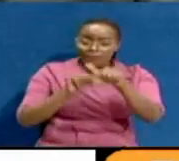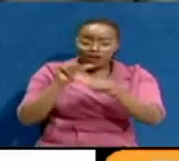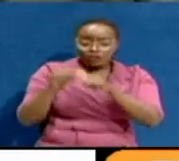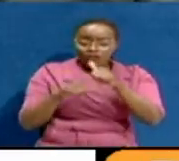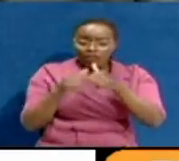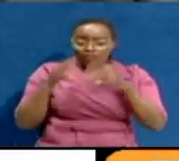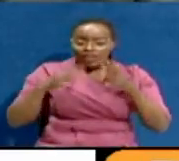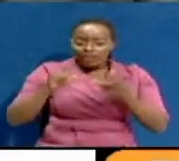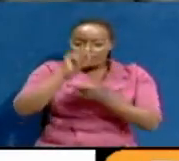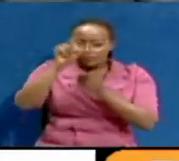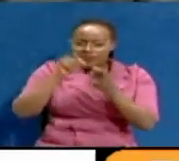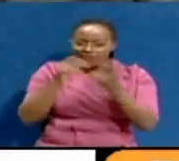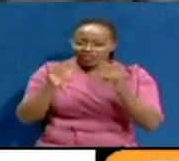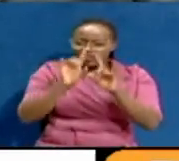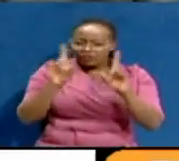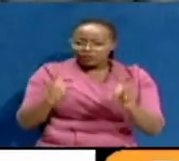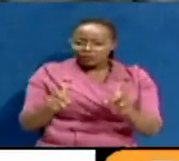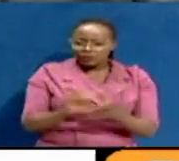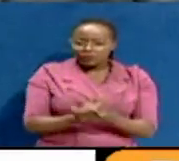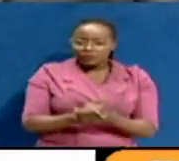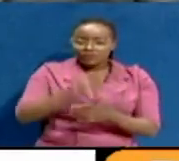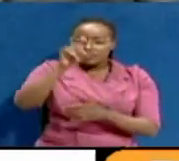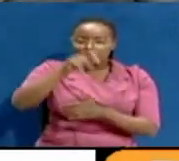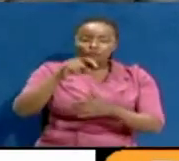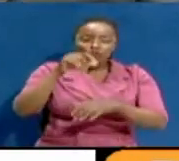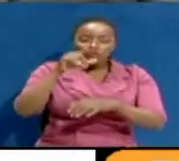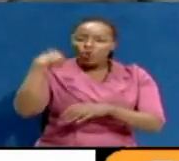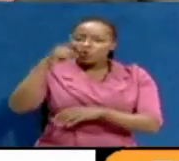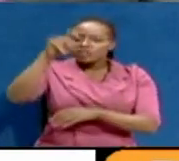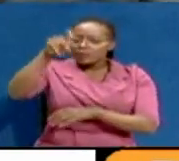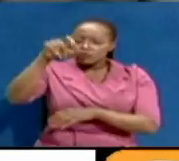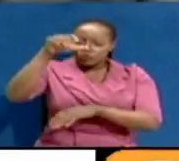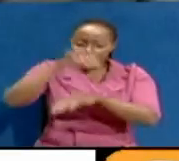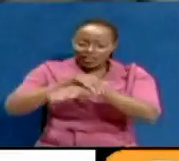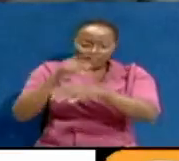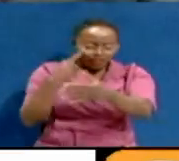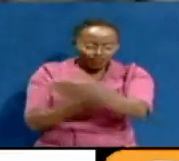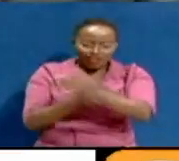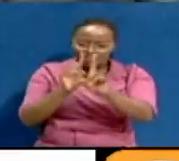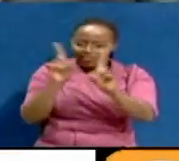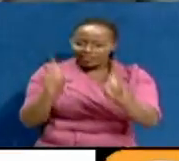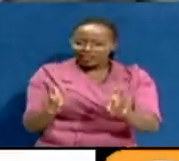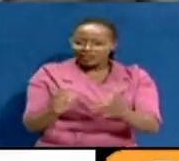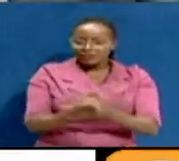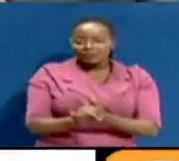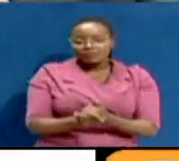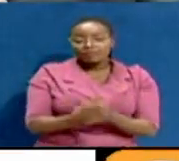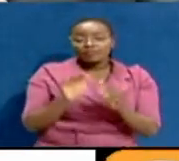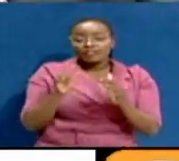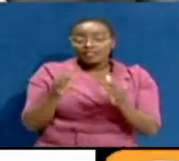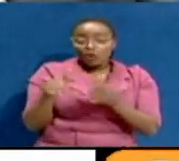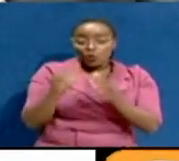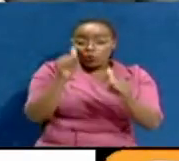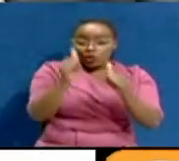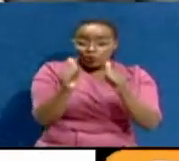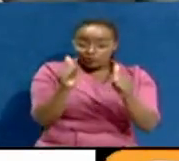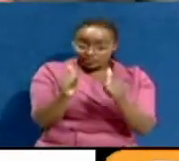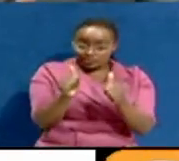to those specifics now? Who should get the vaccine, you mean? But who should get the vaccine? I beg your pardon. So the way in which